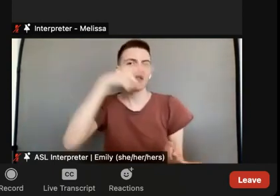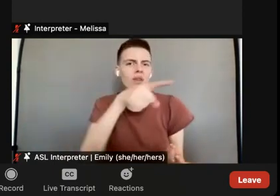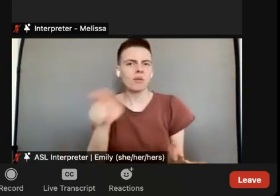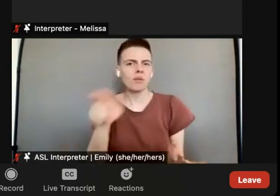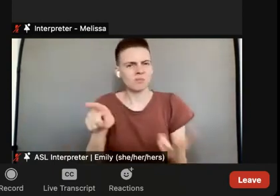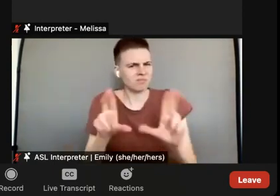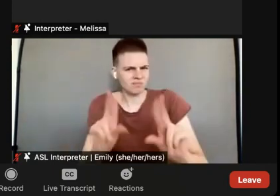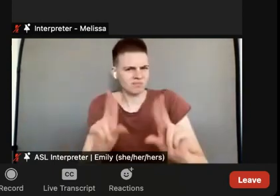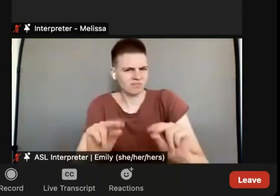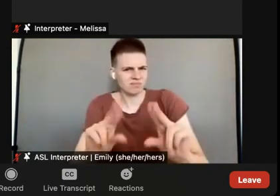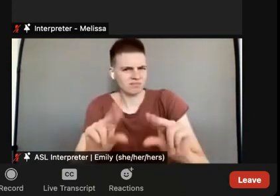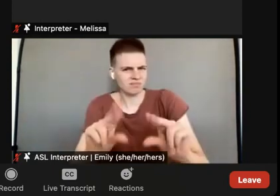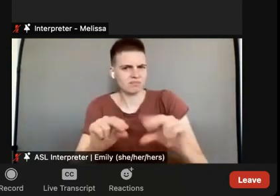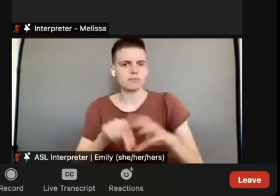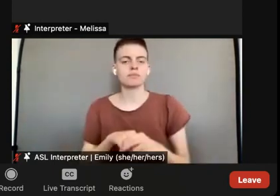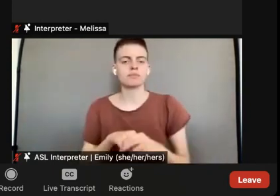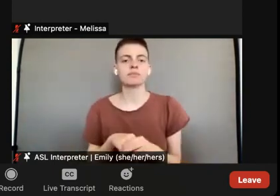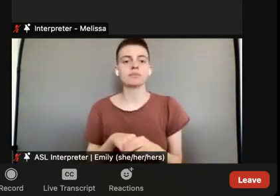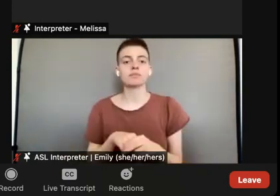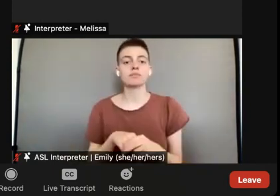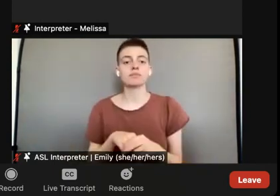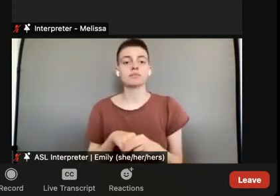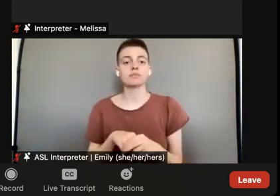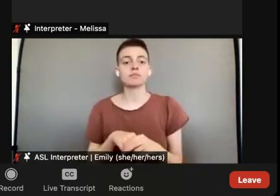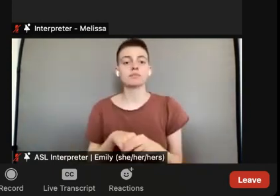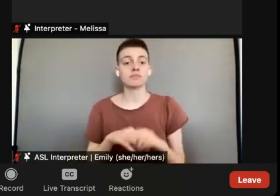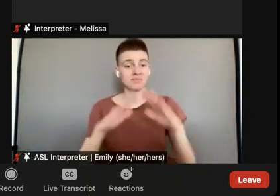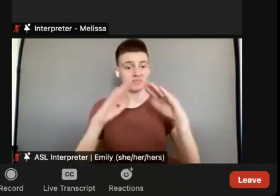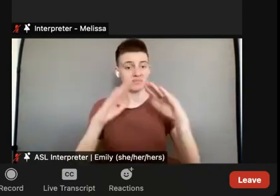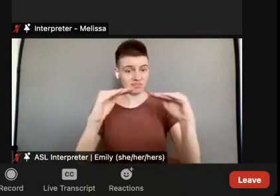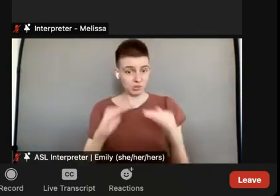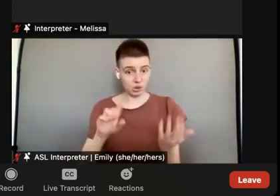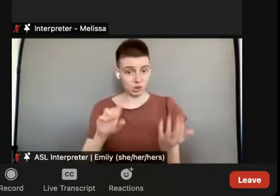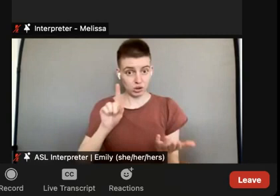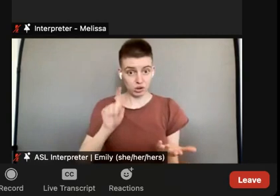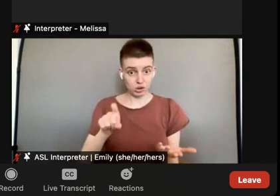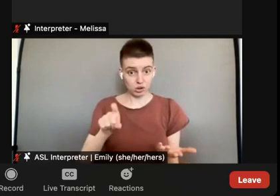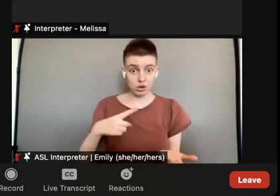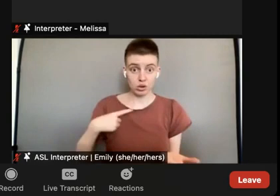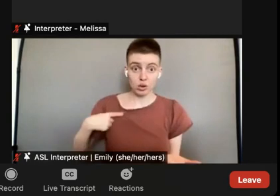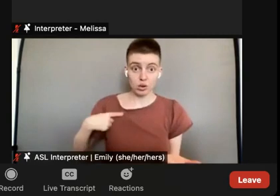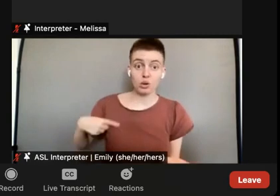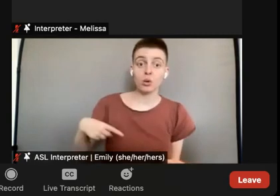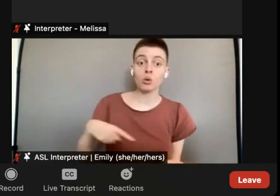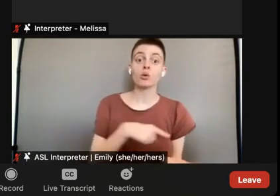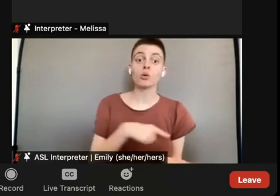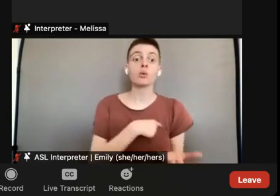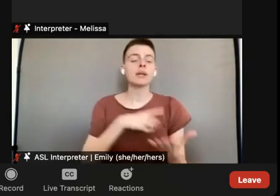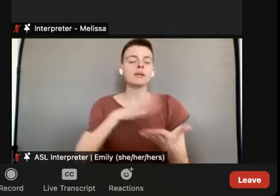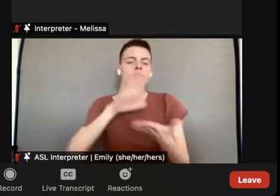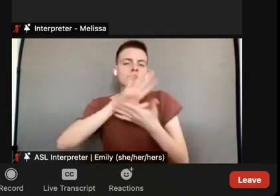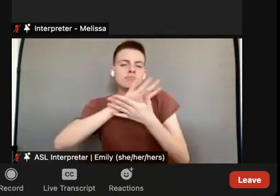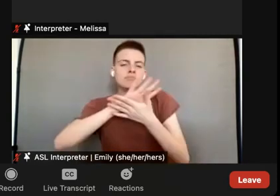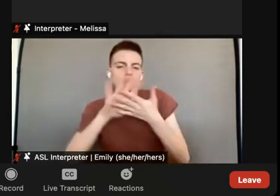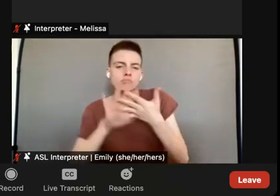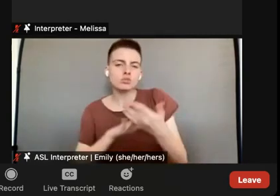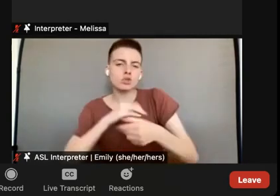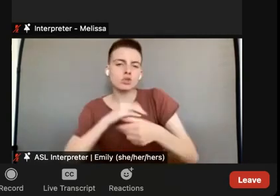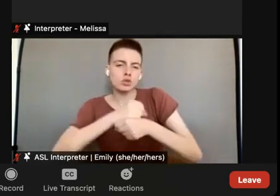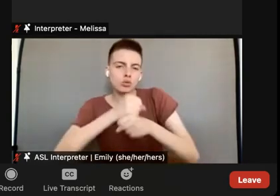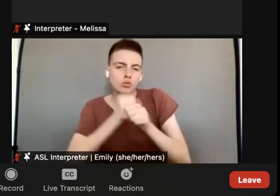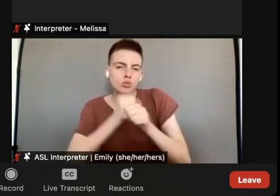Do well-meaning adults design all the play for the perception of success?